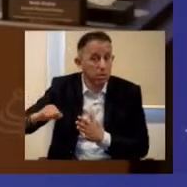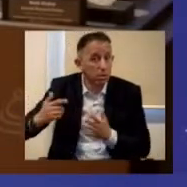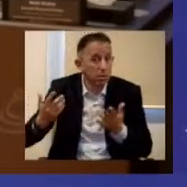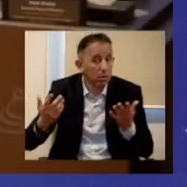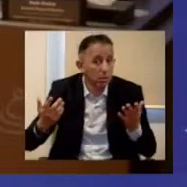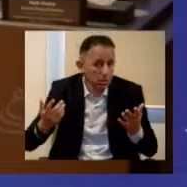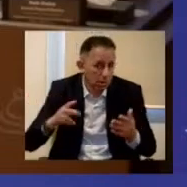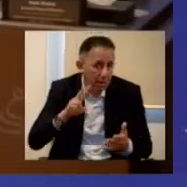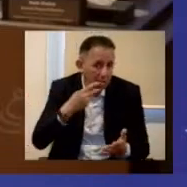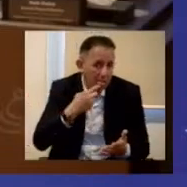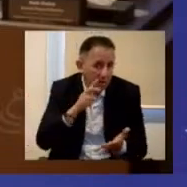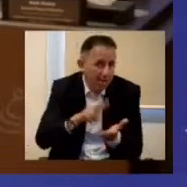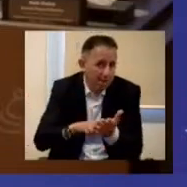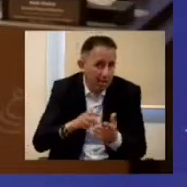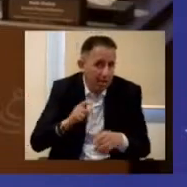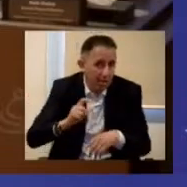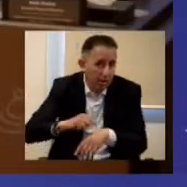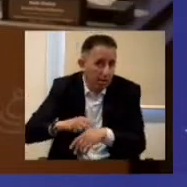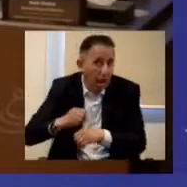You know